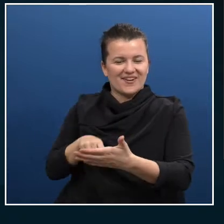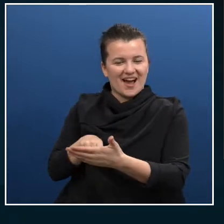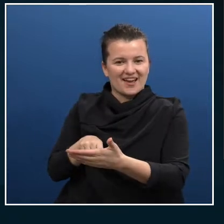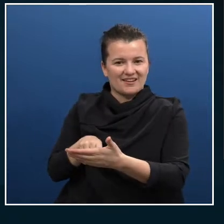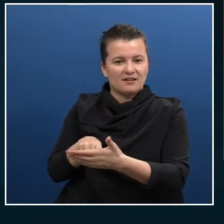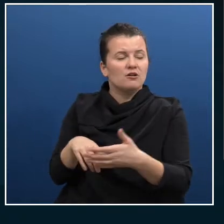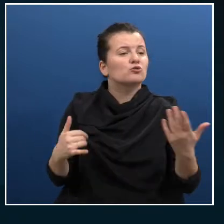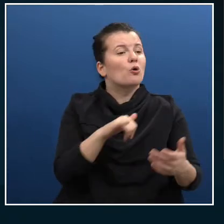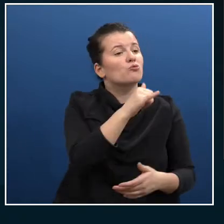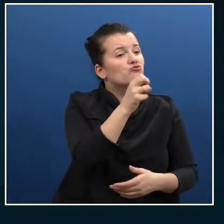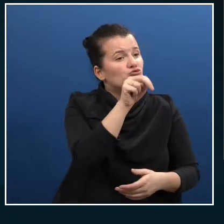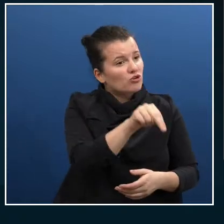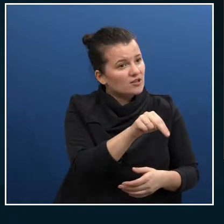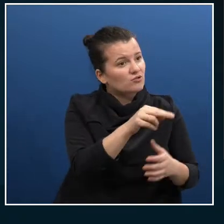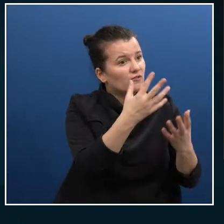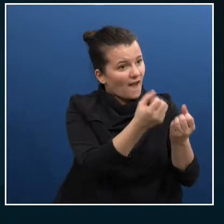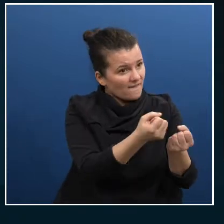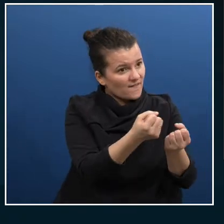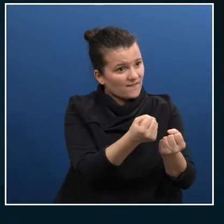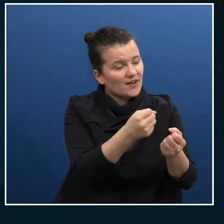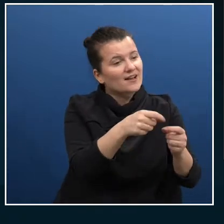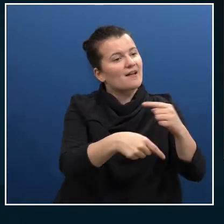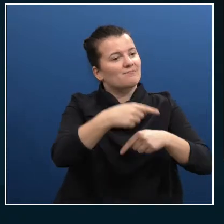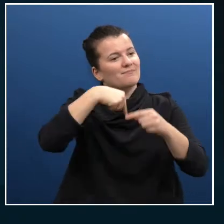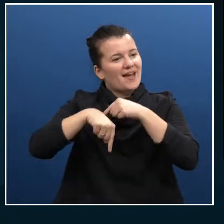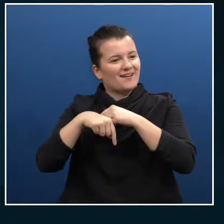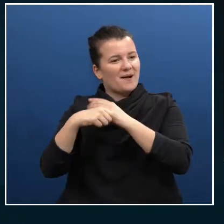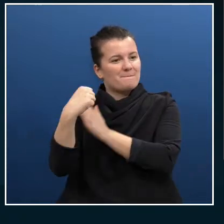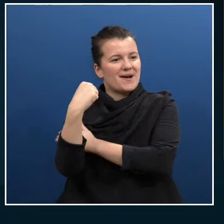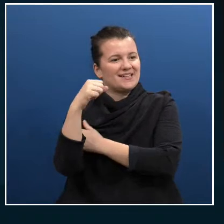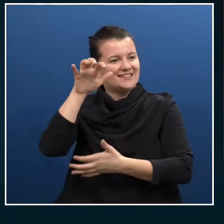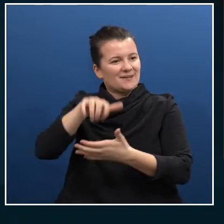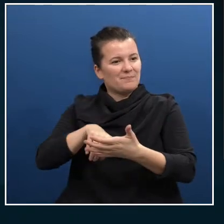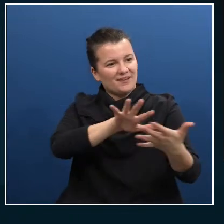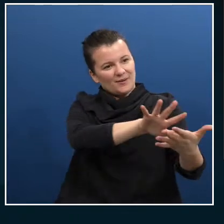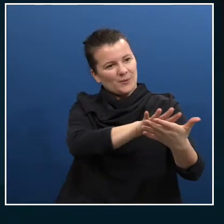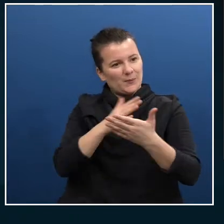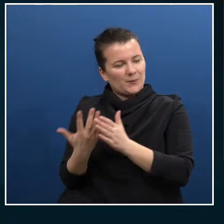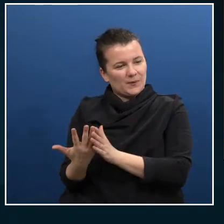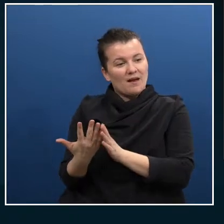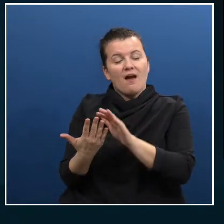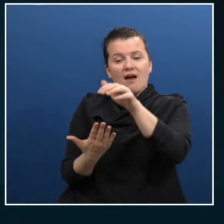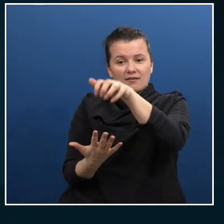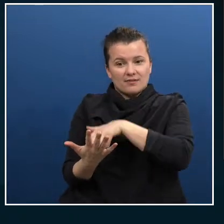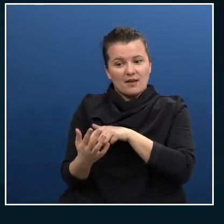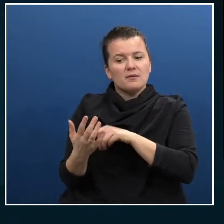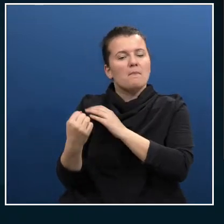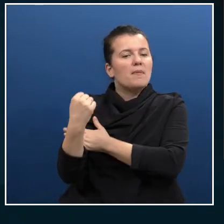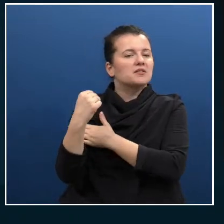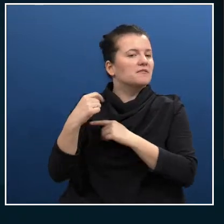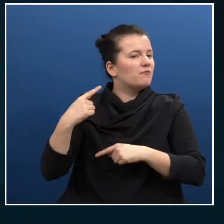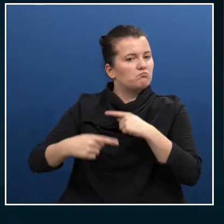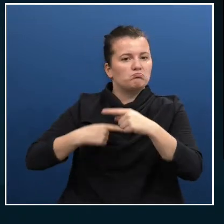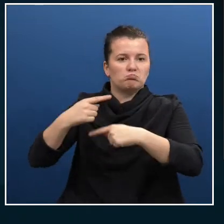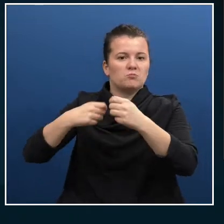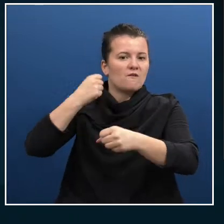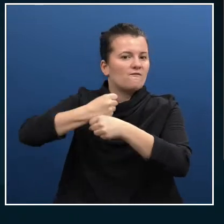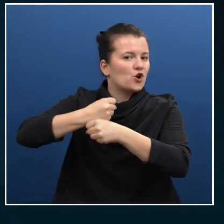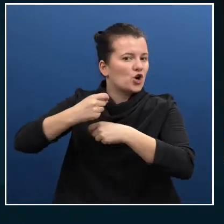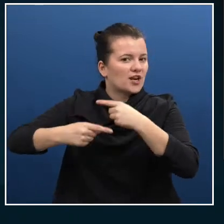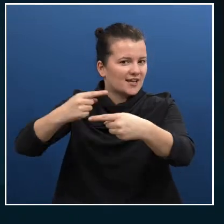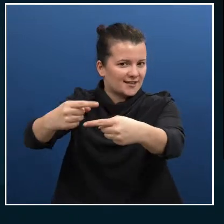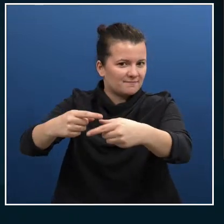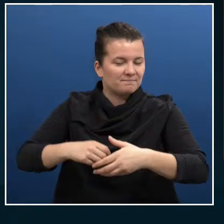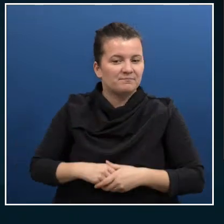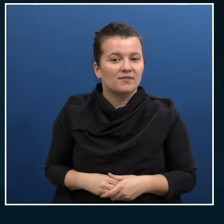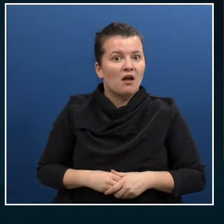to be decompiled back to Bicep and then reused as Bicep going forward. Definitely a great feature for